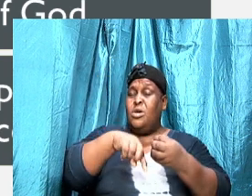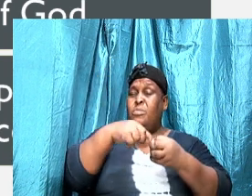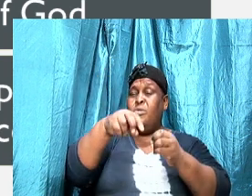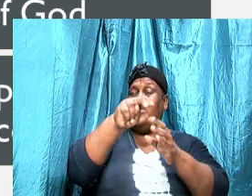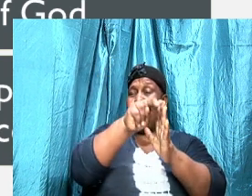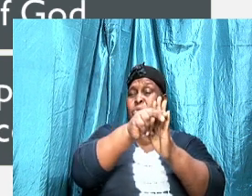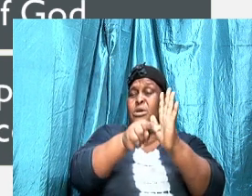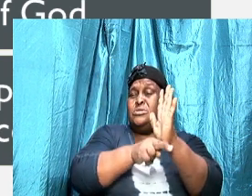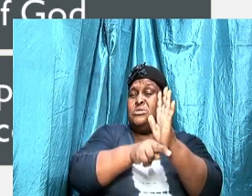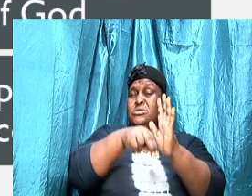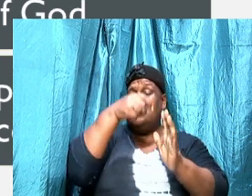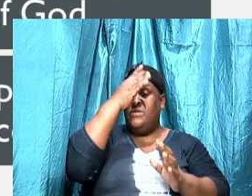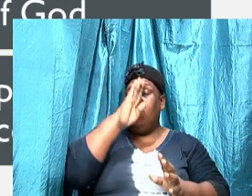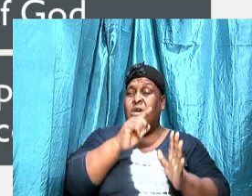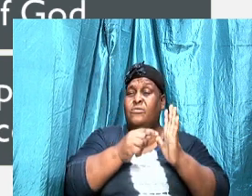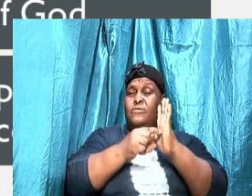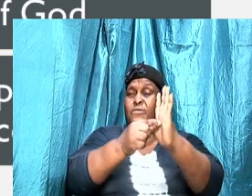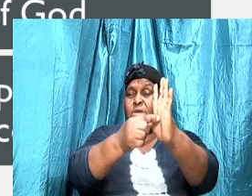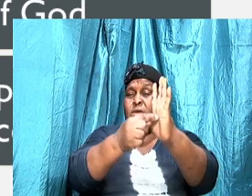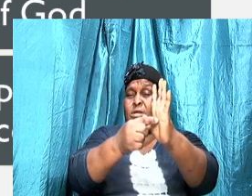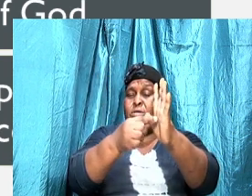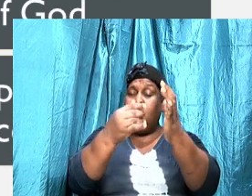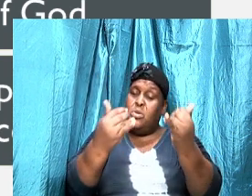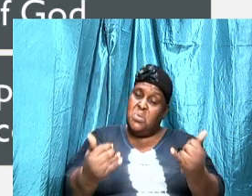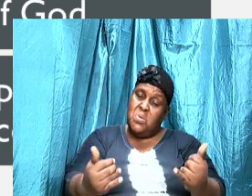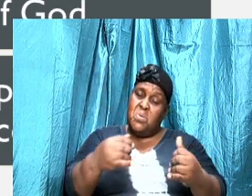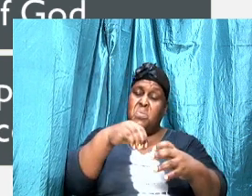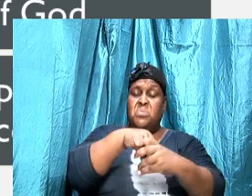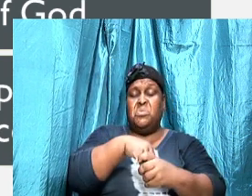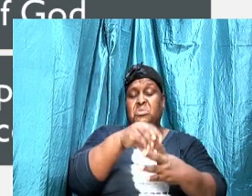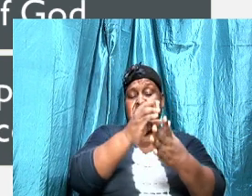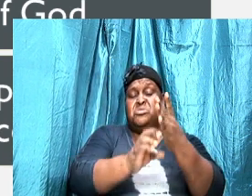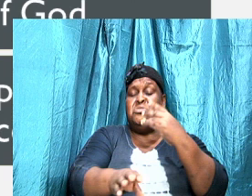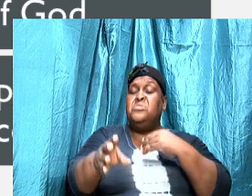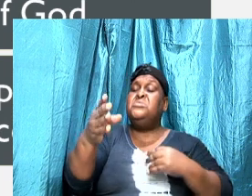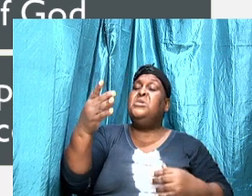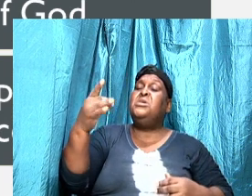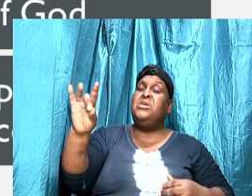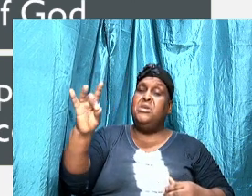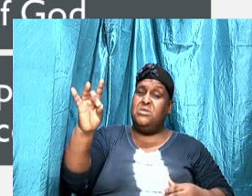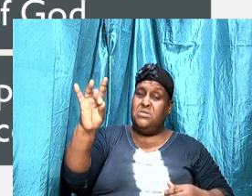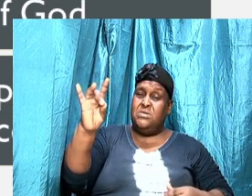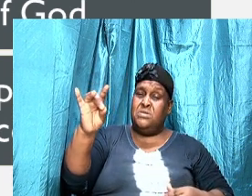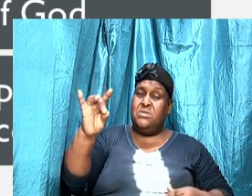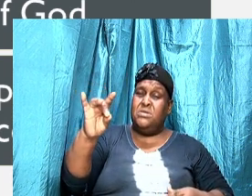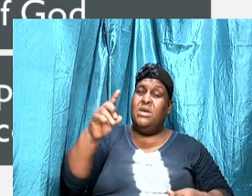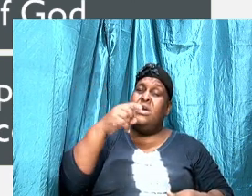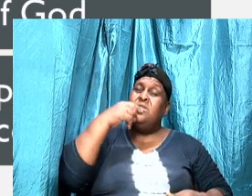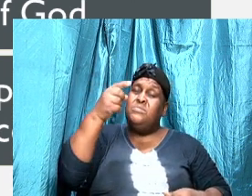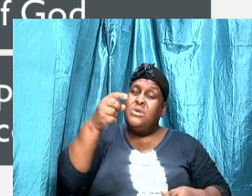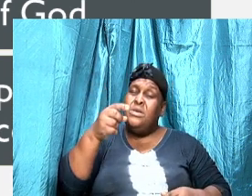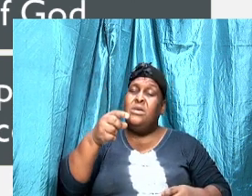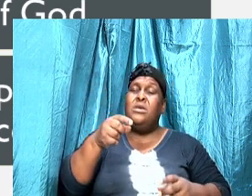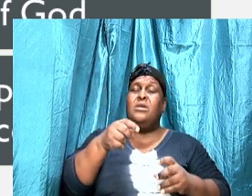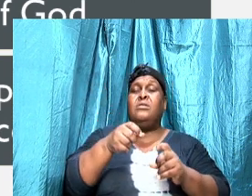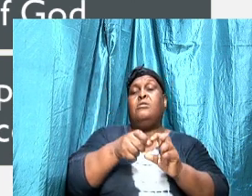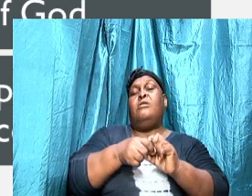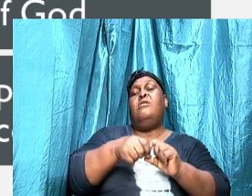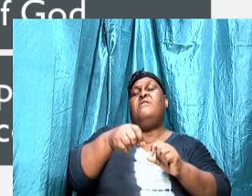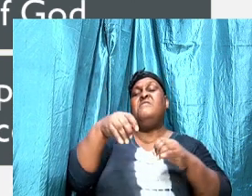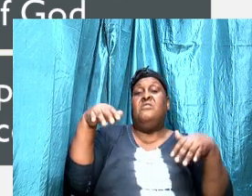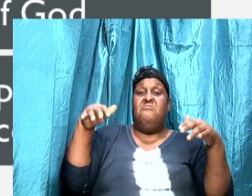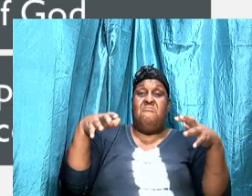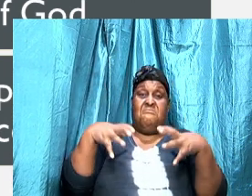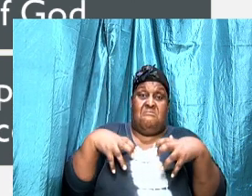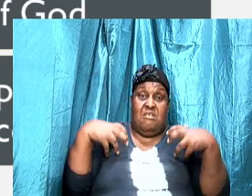of God being revealed. And now in chapter 18, we are now speaking about the wrath of God